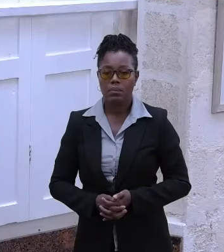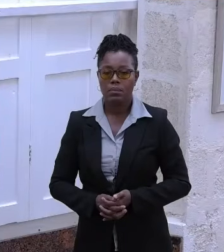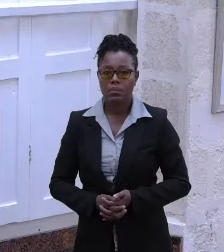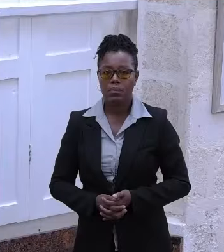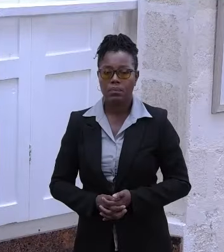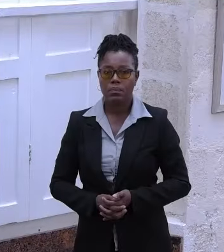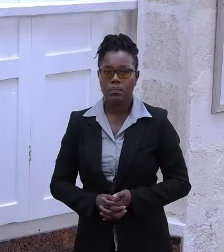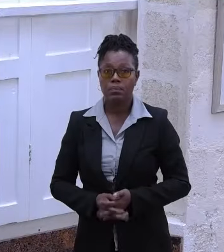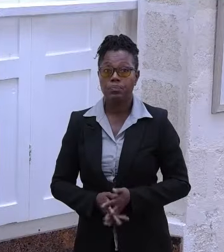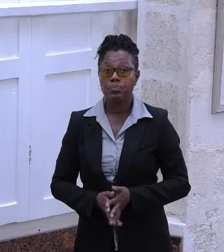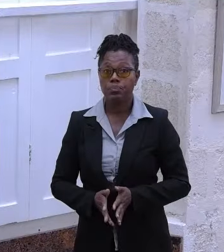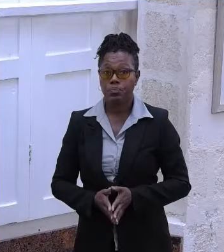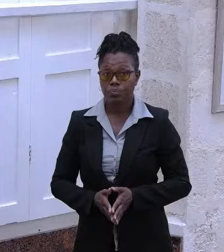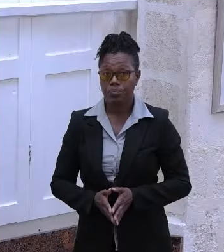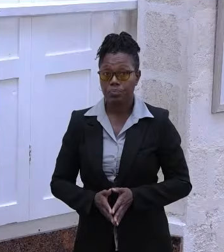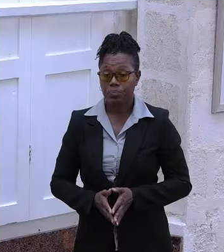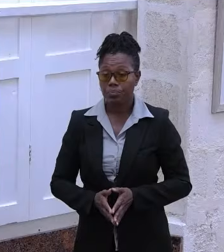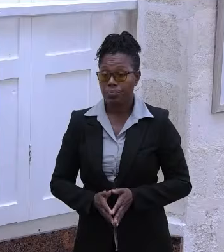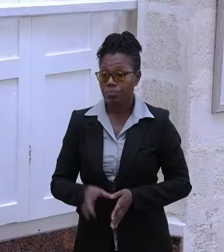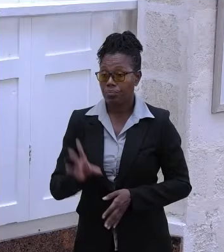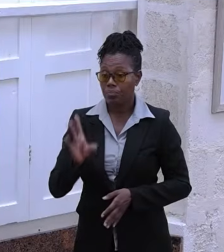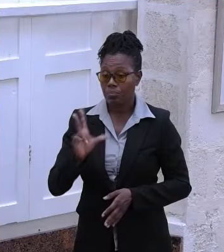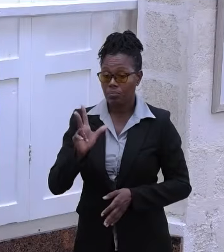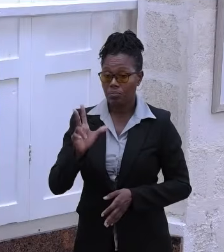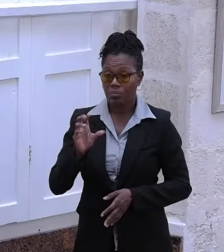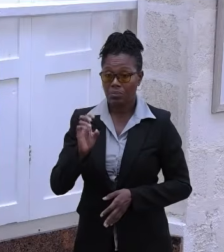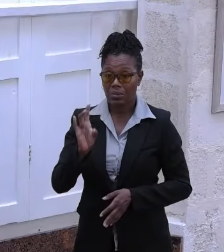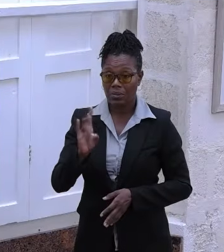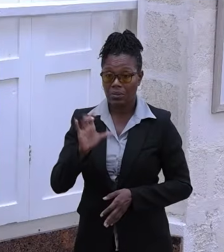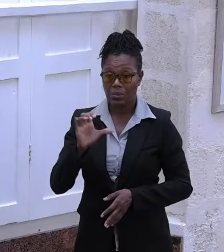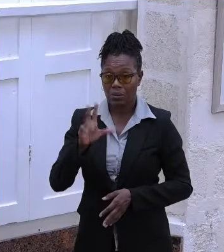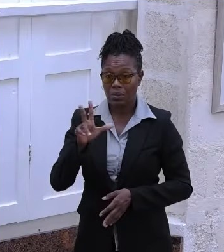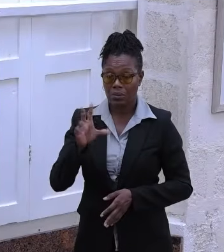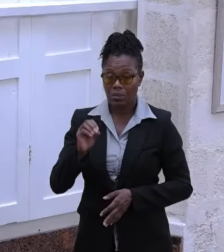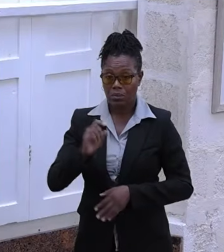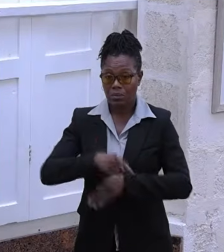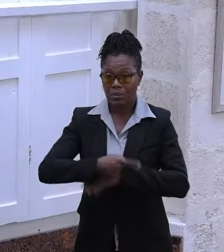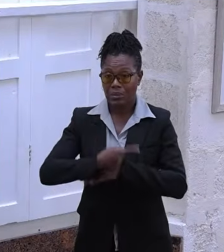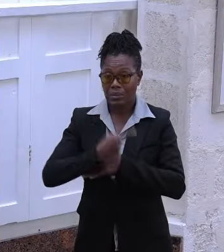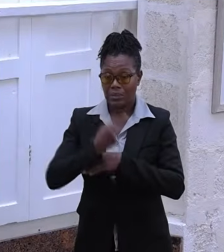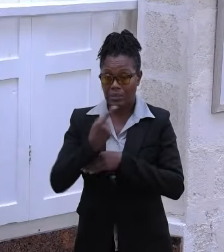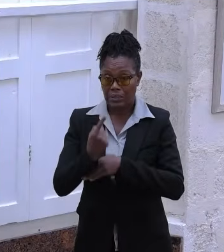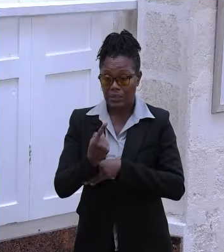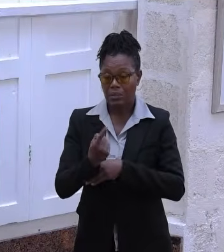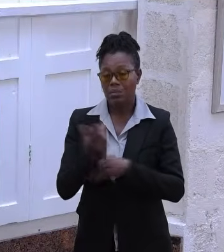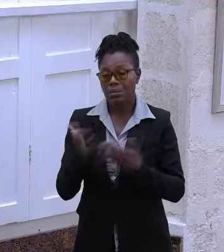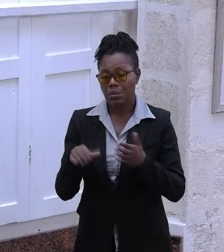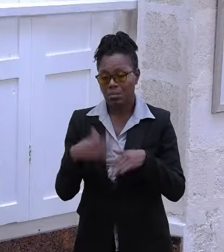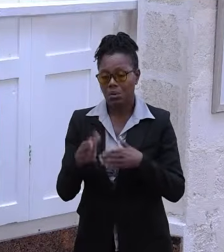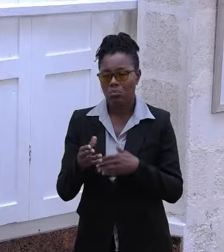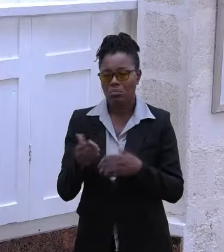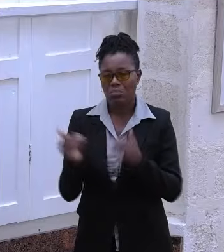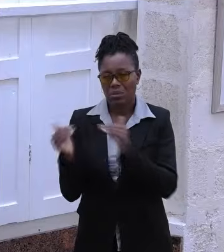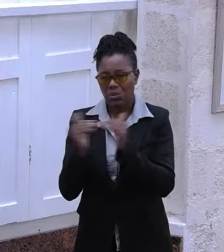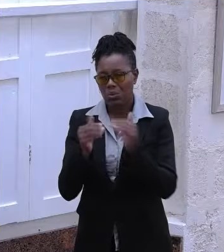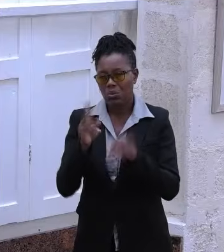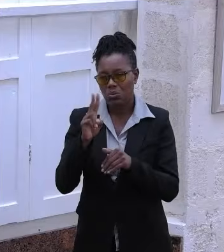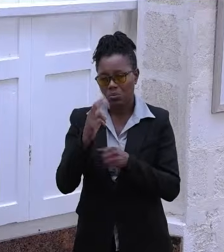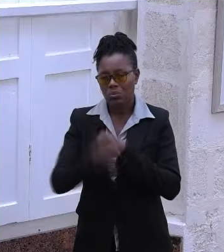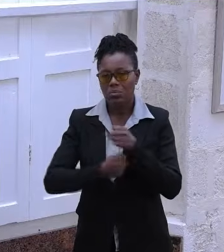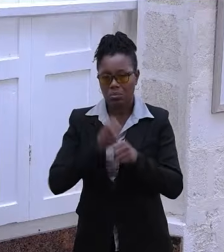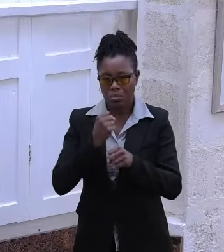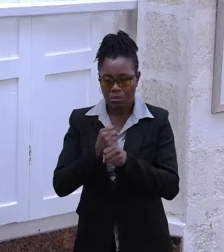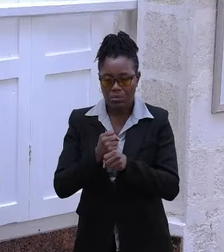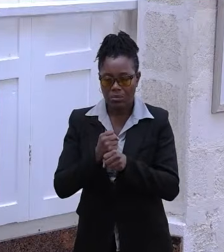Just for clarity, 730 days is approximately 2 years. And I guess you will see